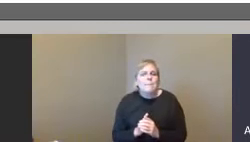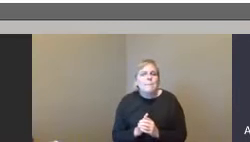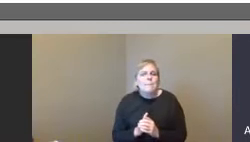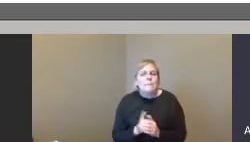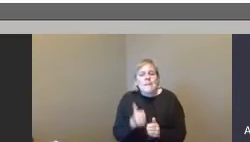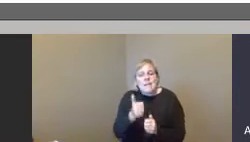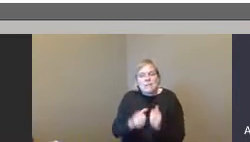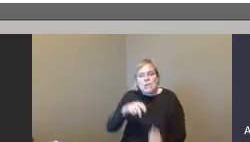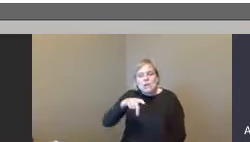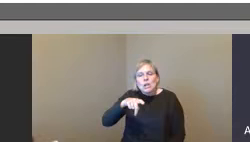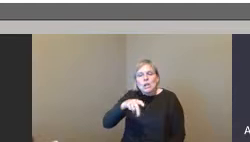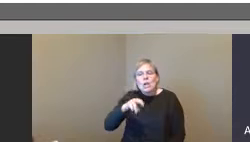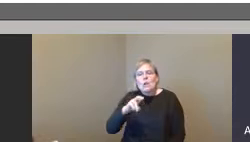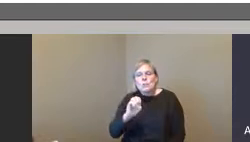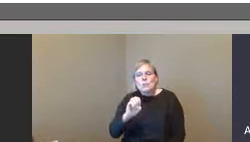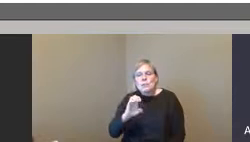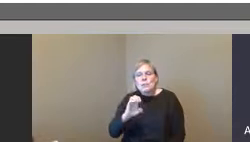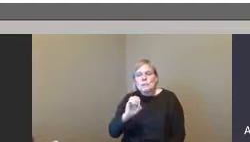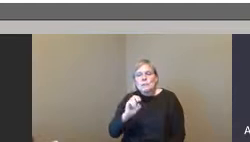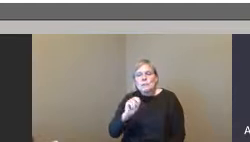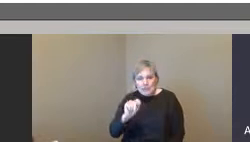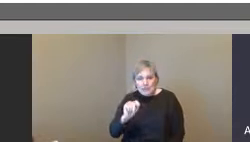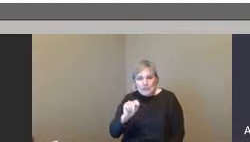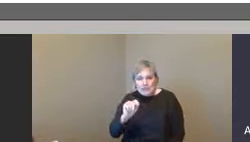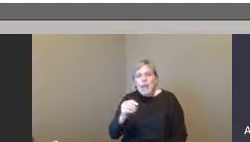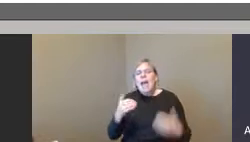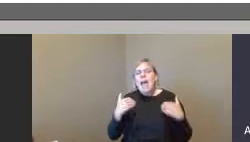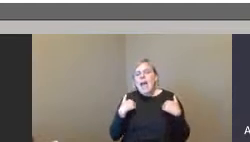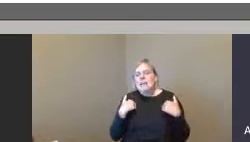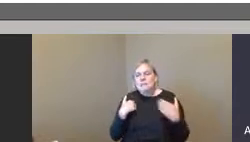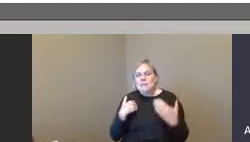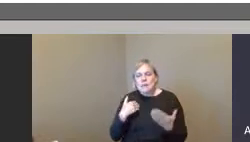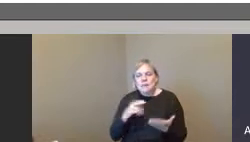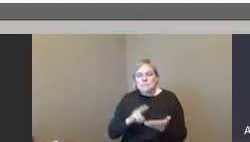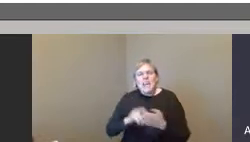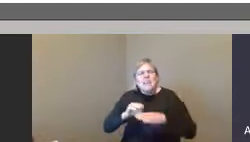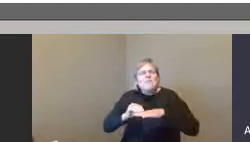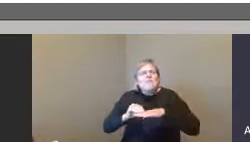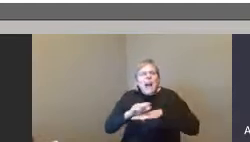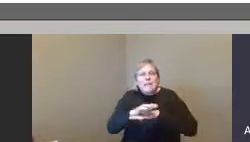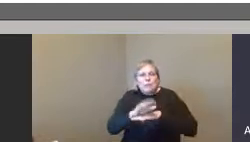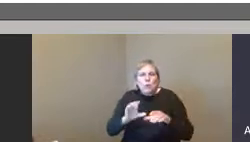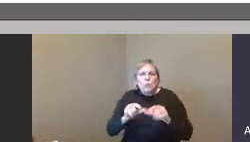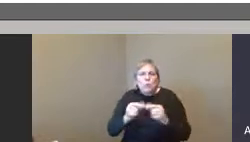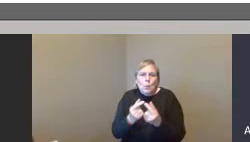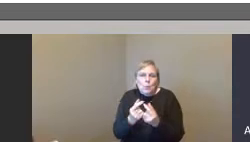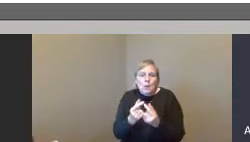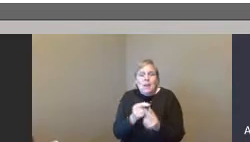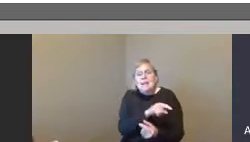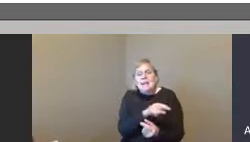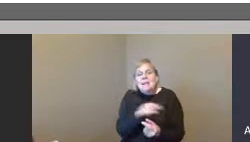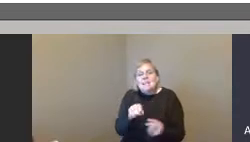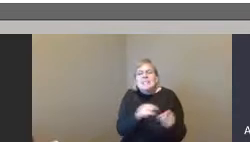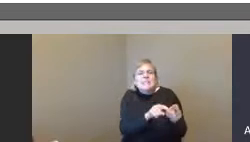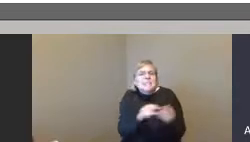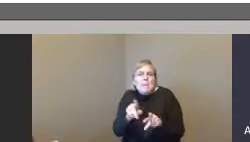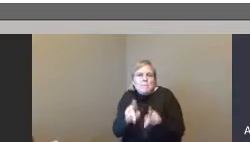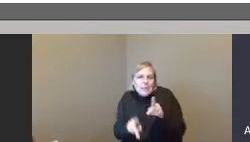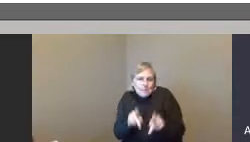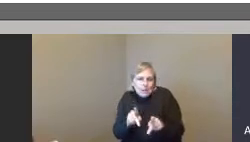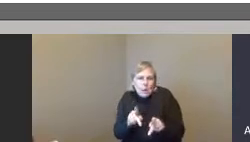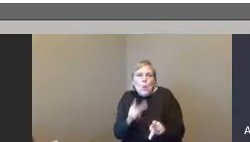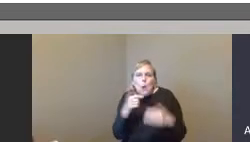Each precinct has a PAC, a sort of advisory group. And again, you're getting those same sorts of people who